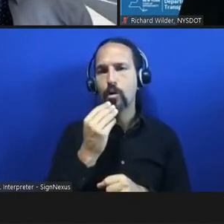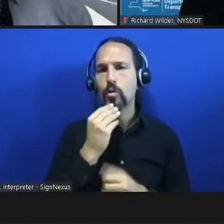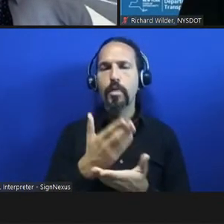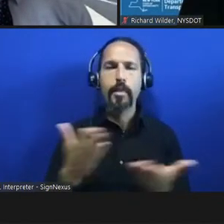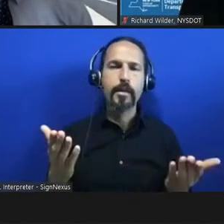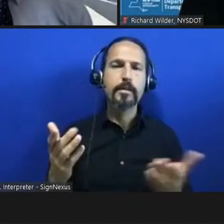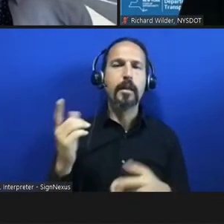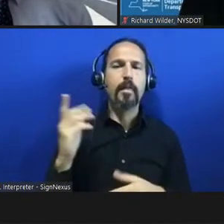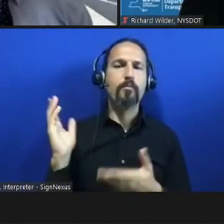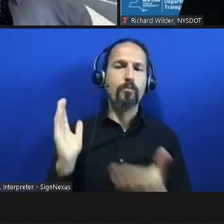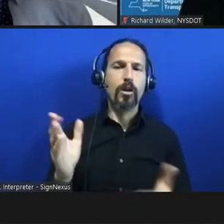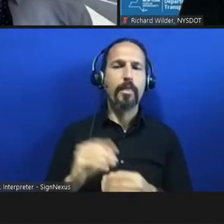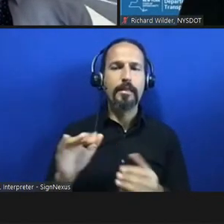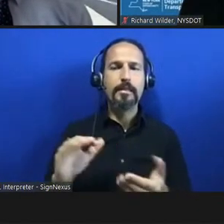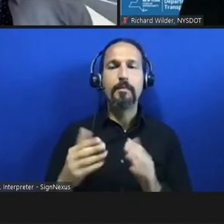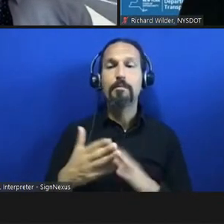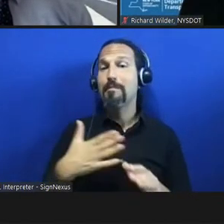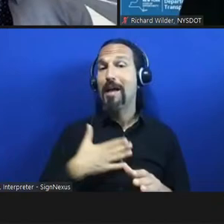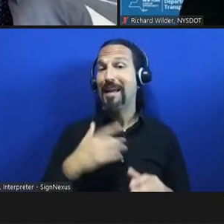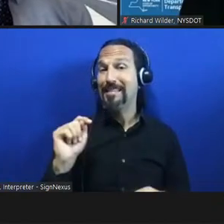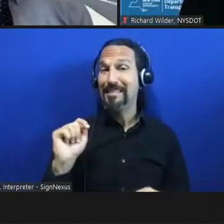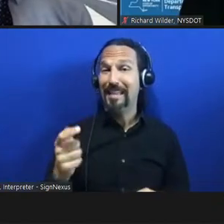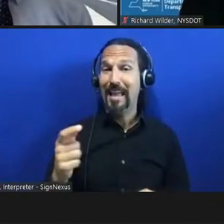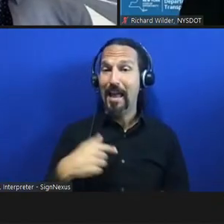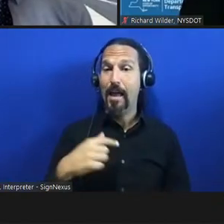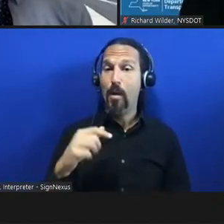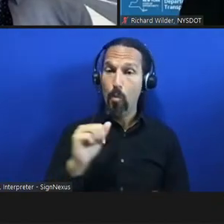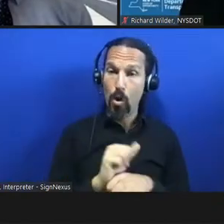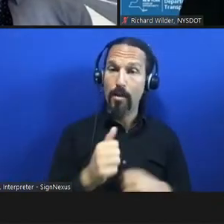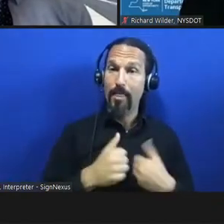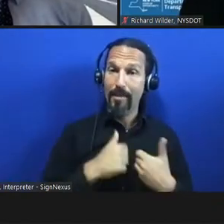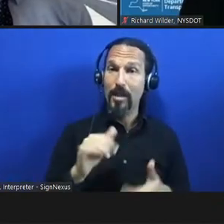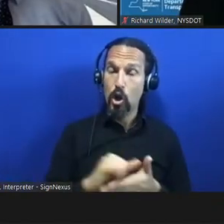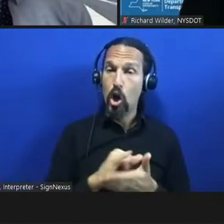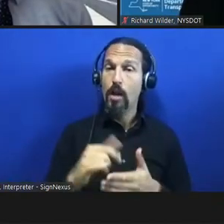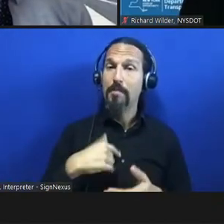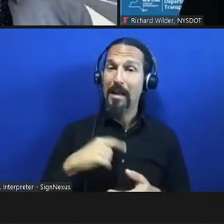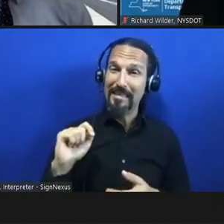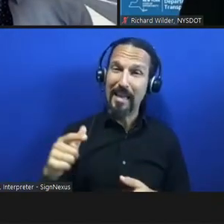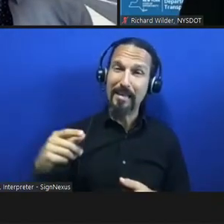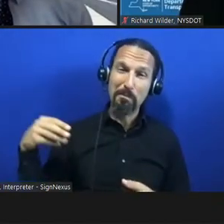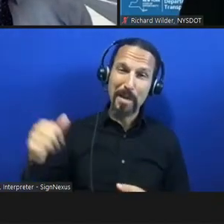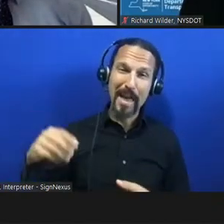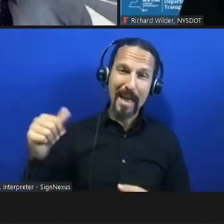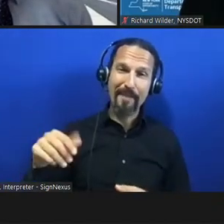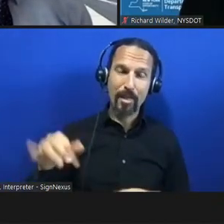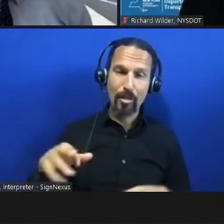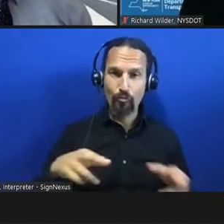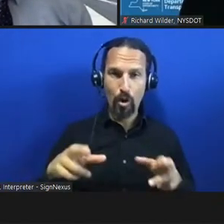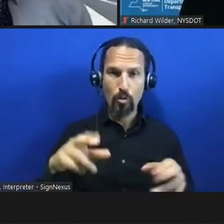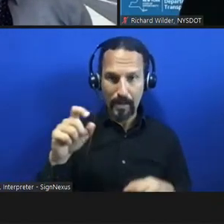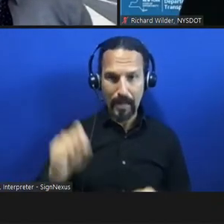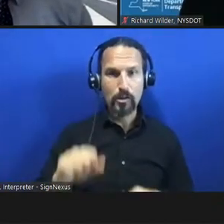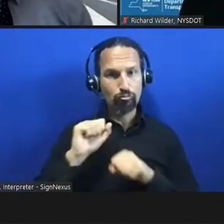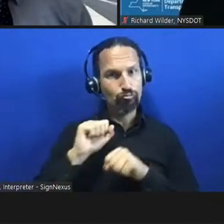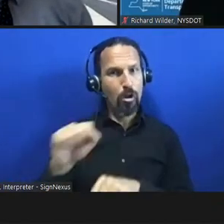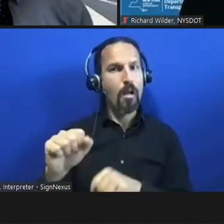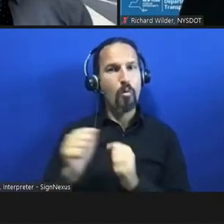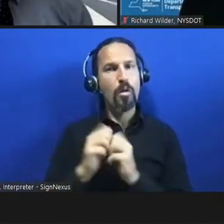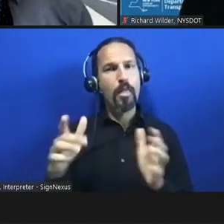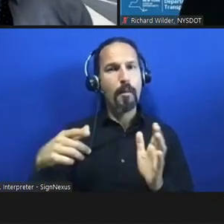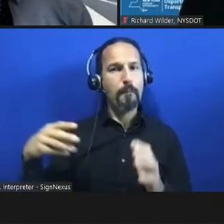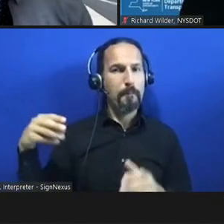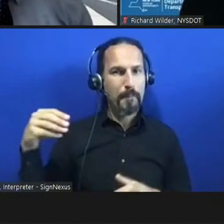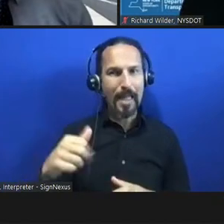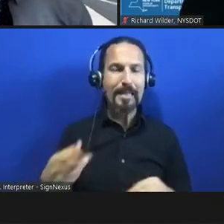part of the city my taxes I live and work in New York City my taxes pay for these roads and we should be able to drive on them without having to